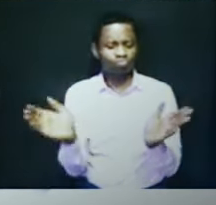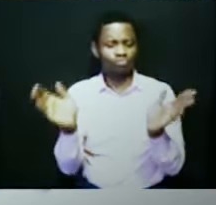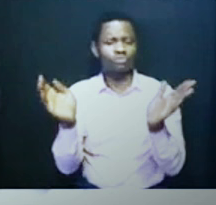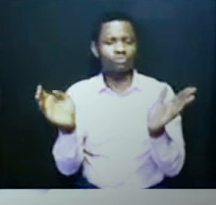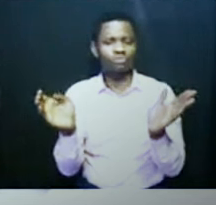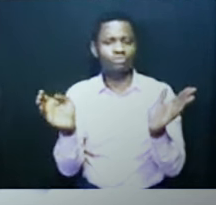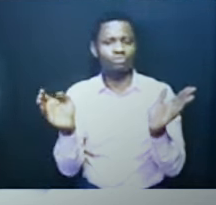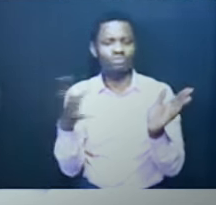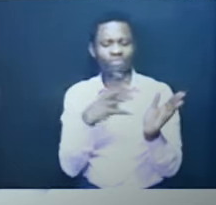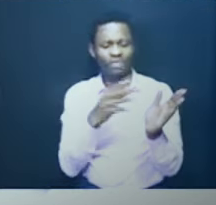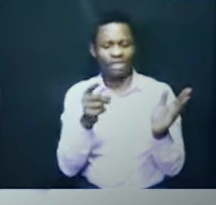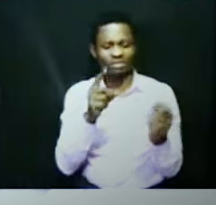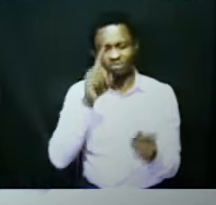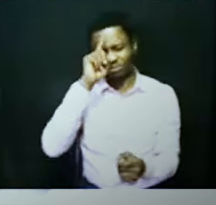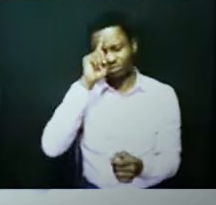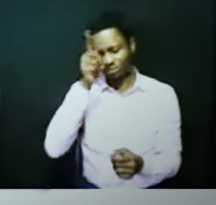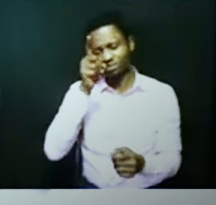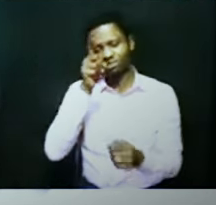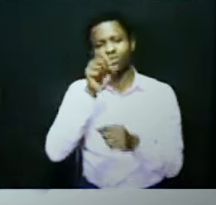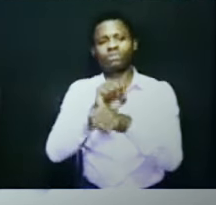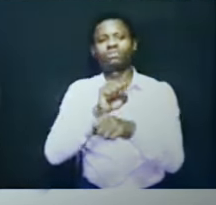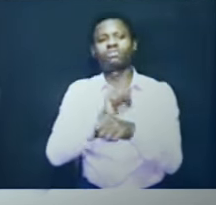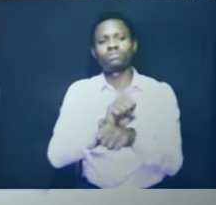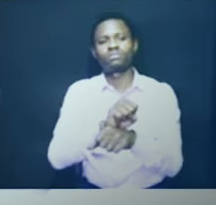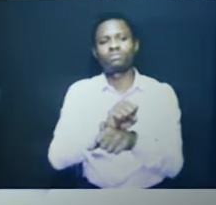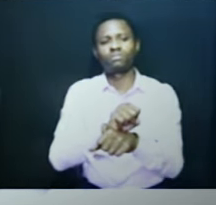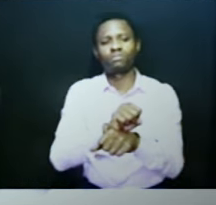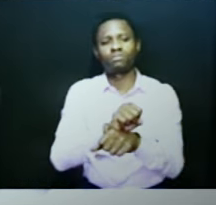And intelligent execution.